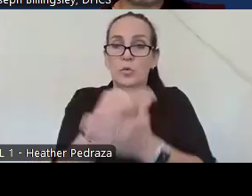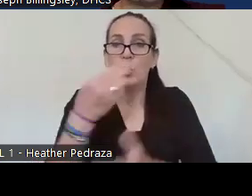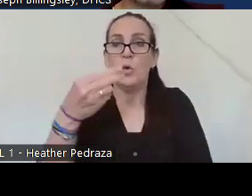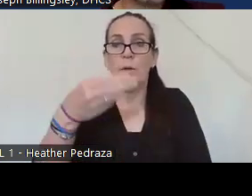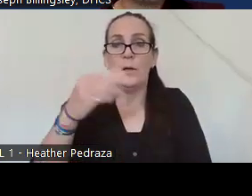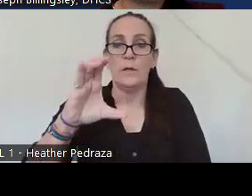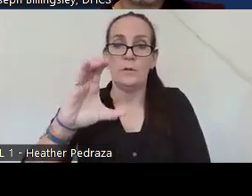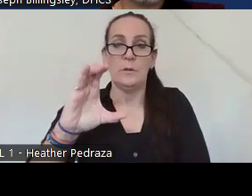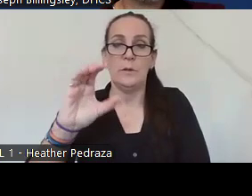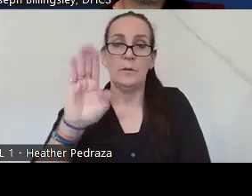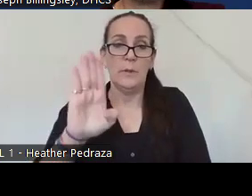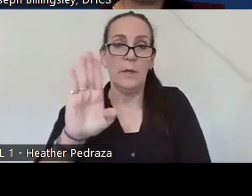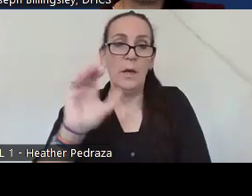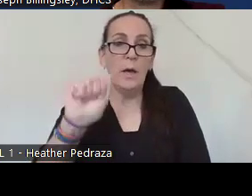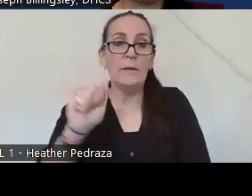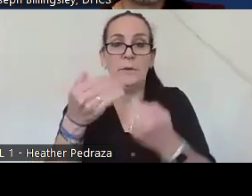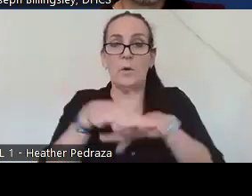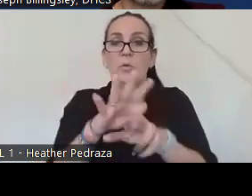the chat.